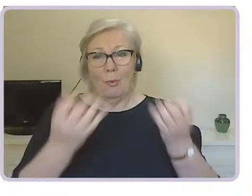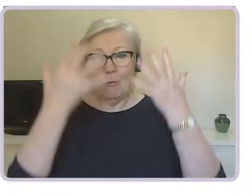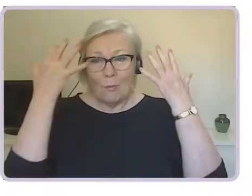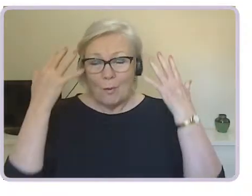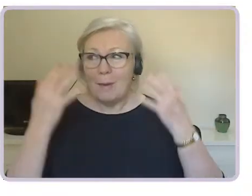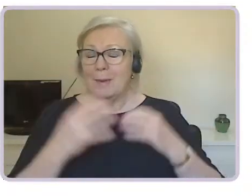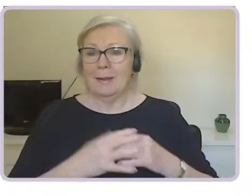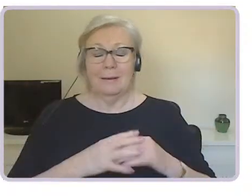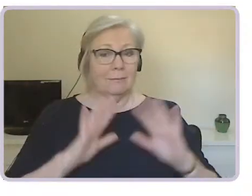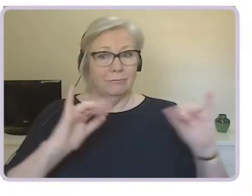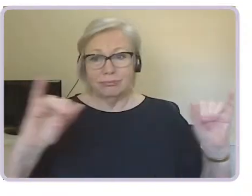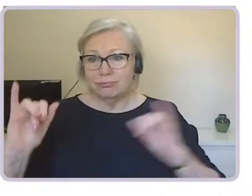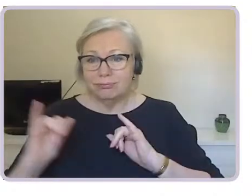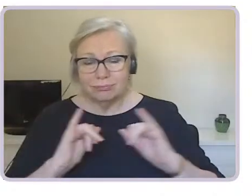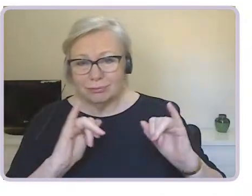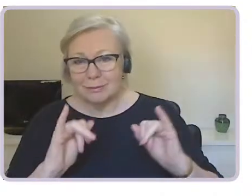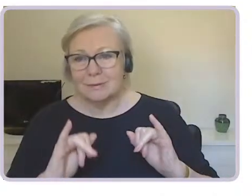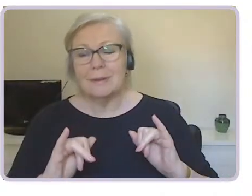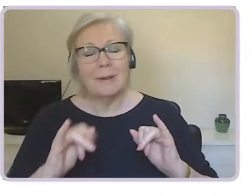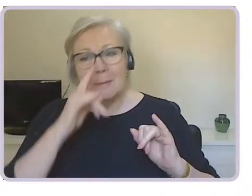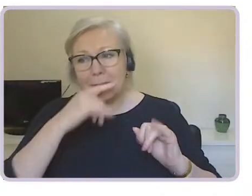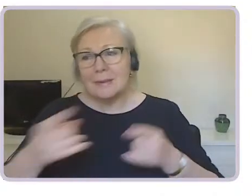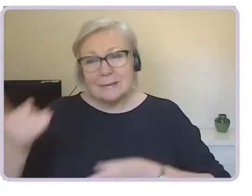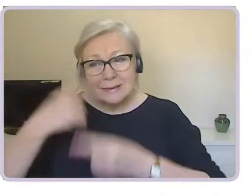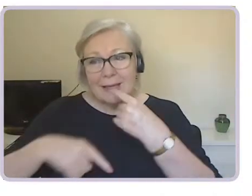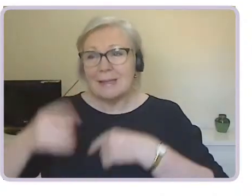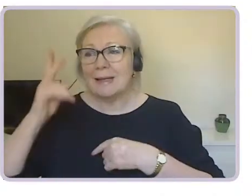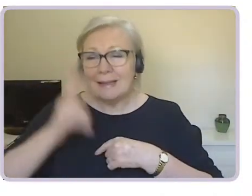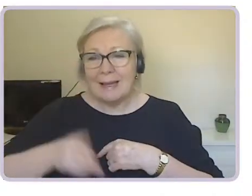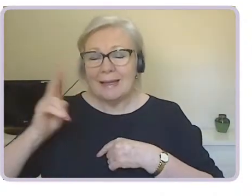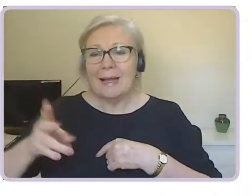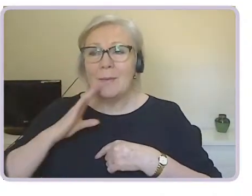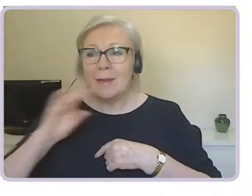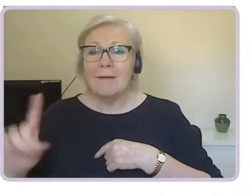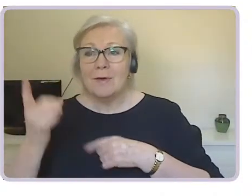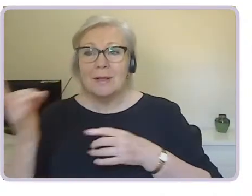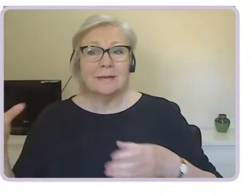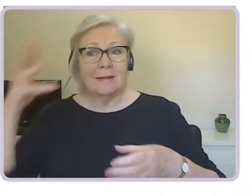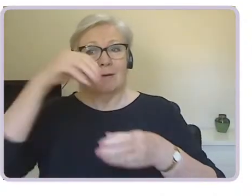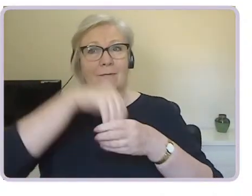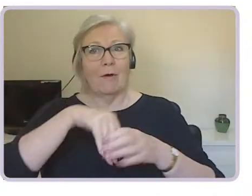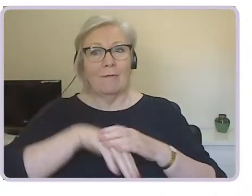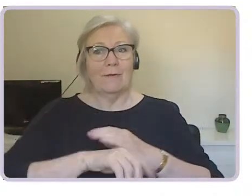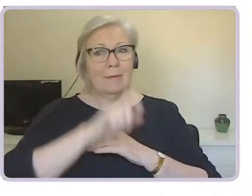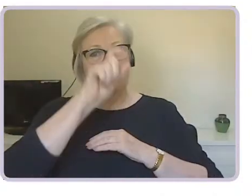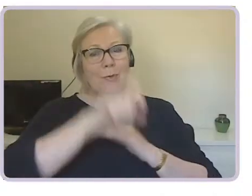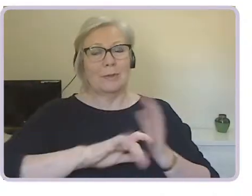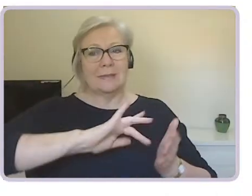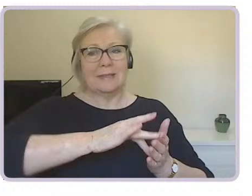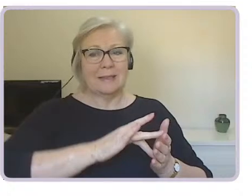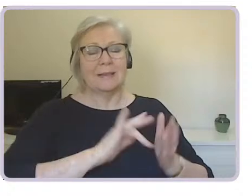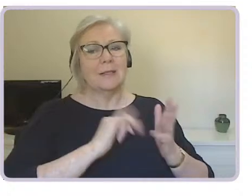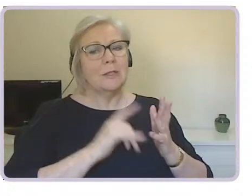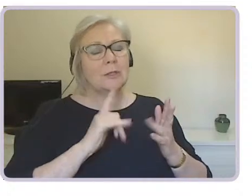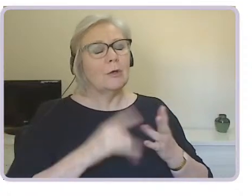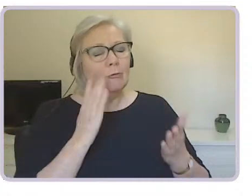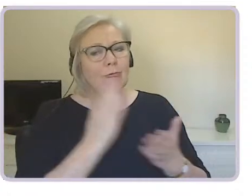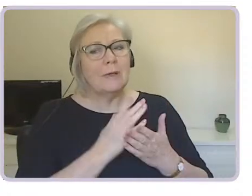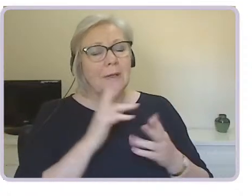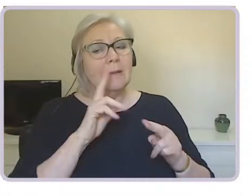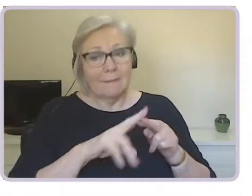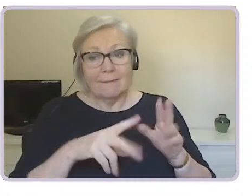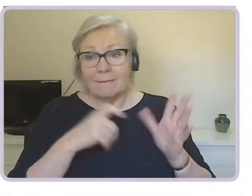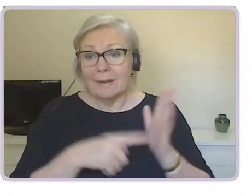from people with disability when they start engaging in person-centered emergency preparedness. And I don't want to undermine that that is a fact. For many people